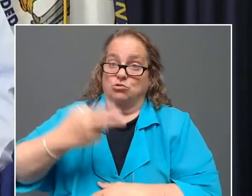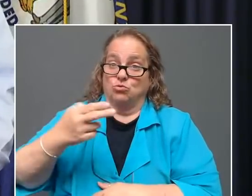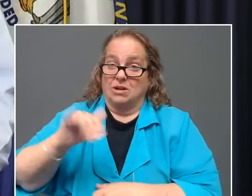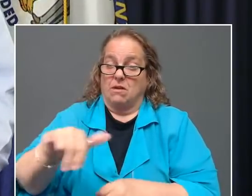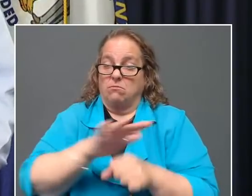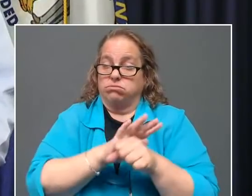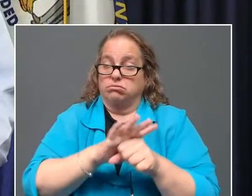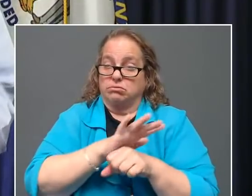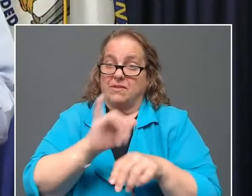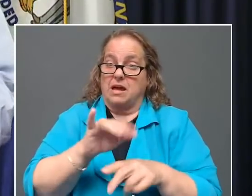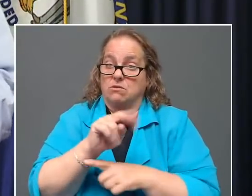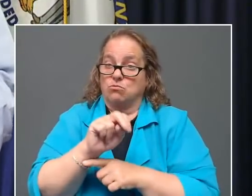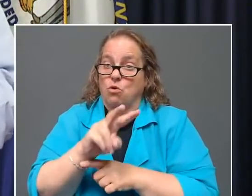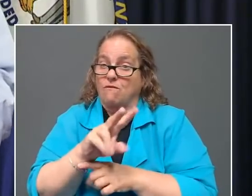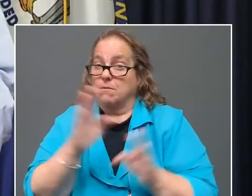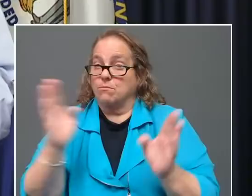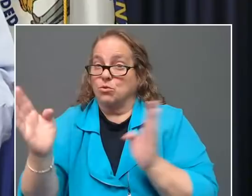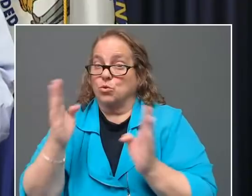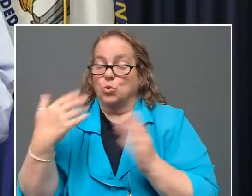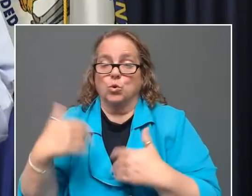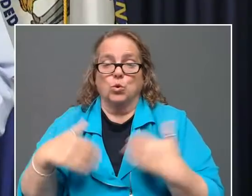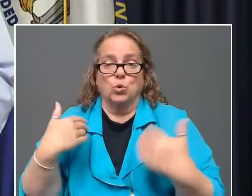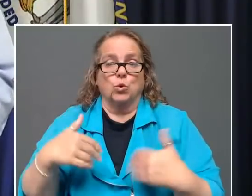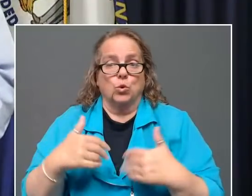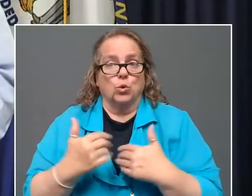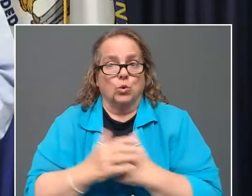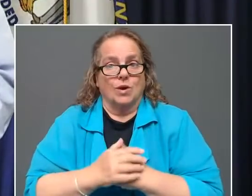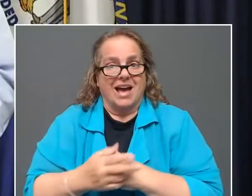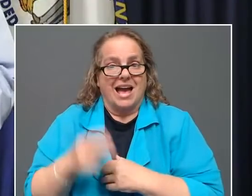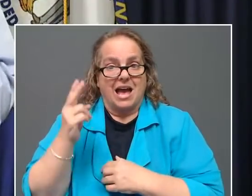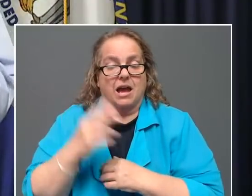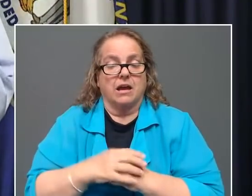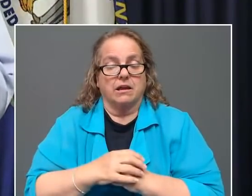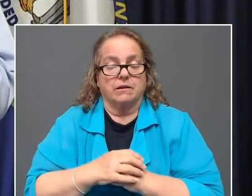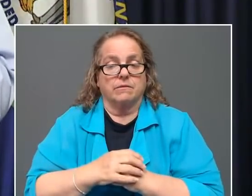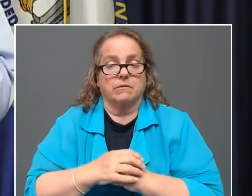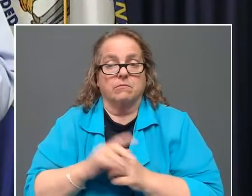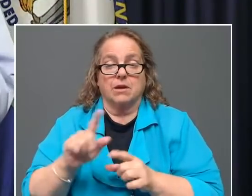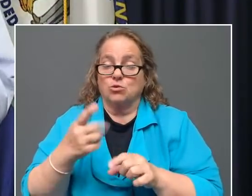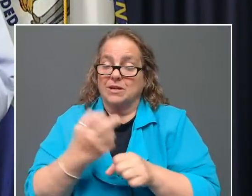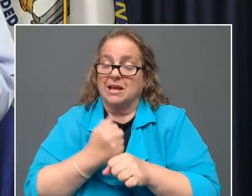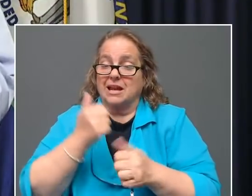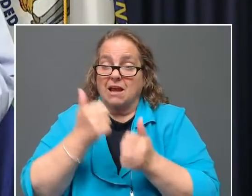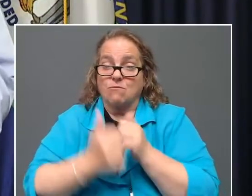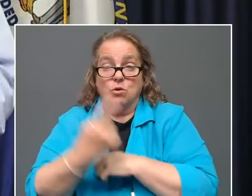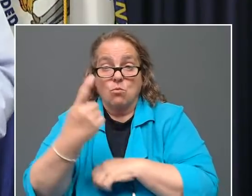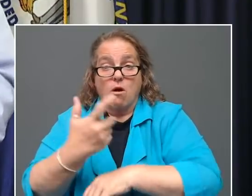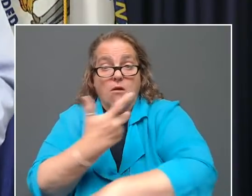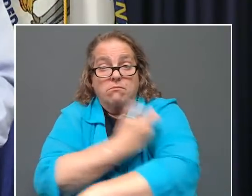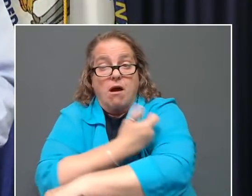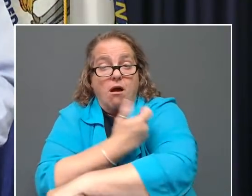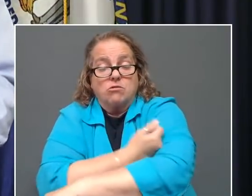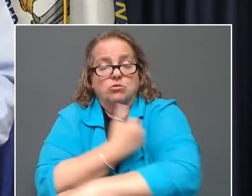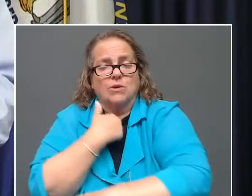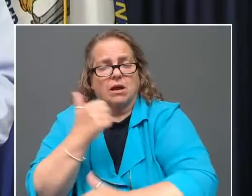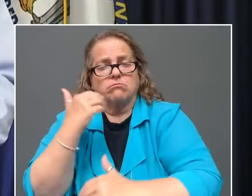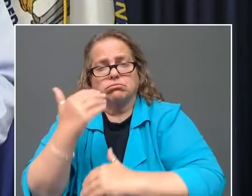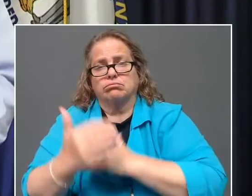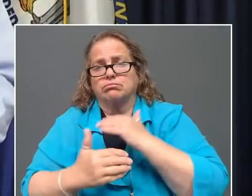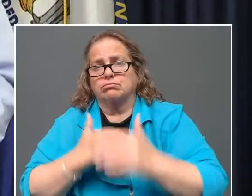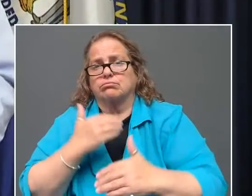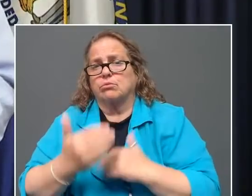unfathomable losses. But again, if we can get everybody vaccinated, if we can continue our momentum on the vaccination